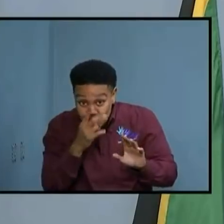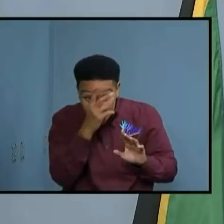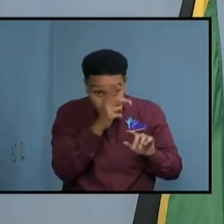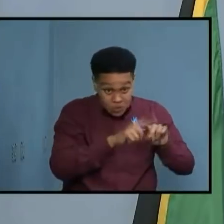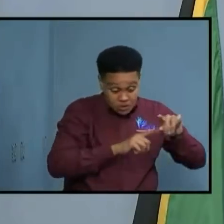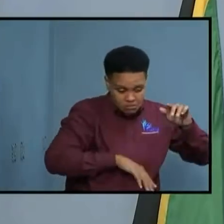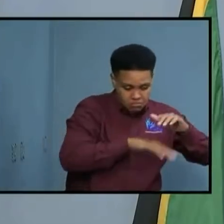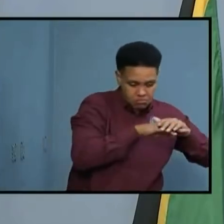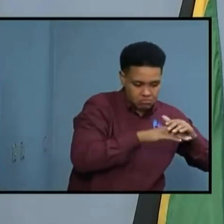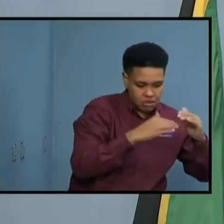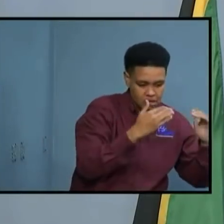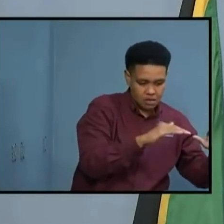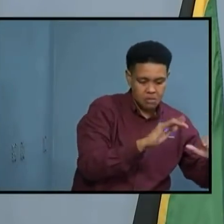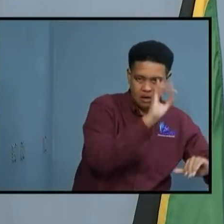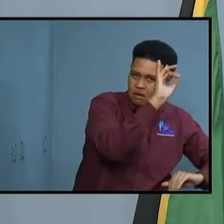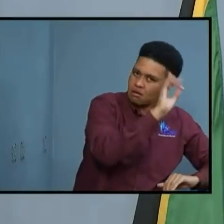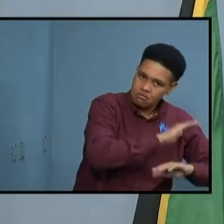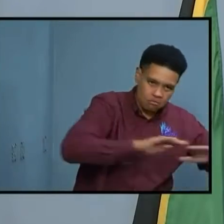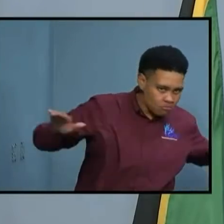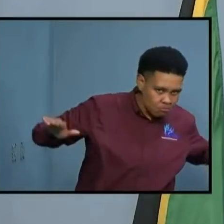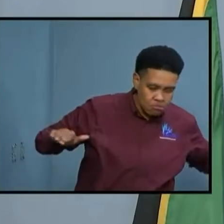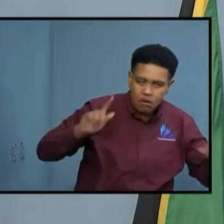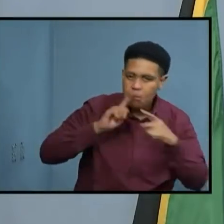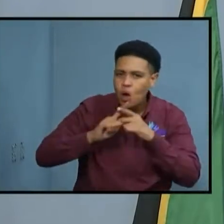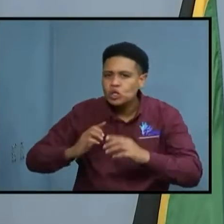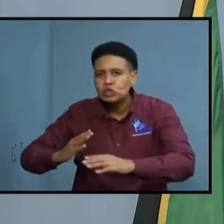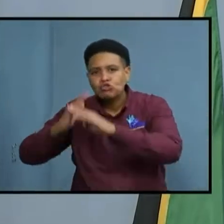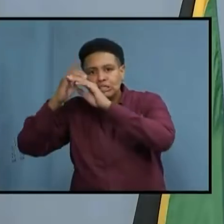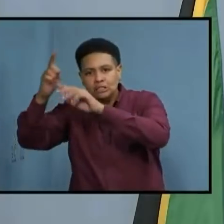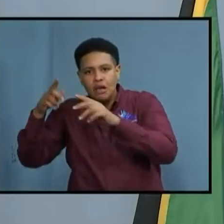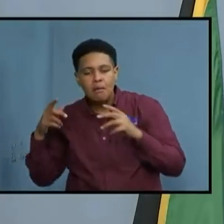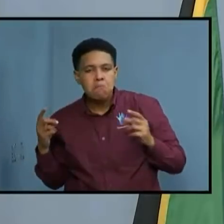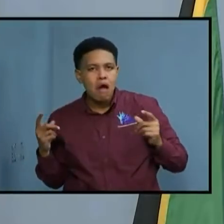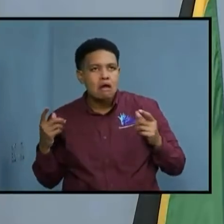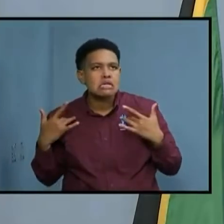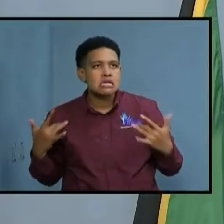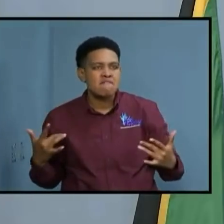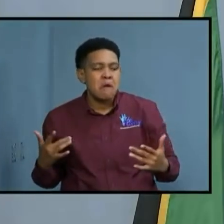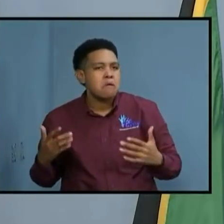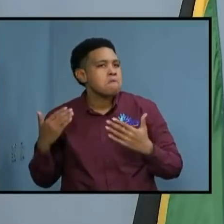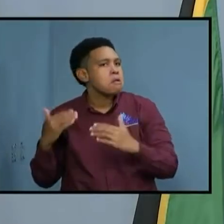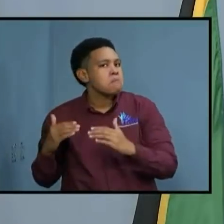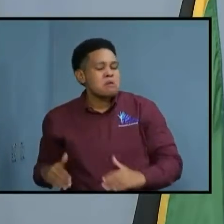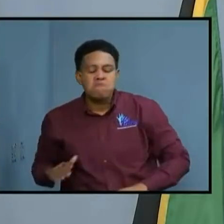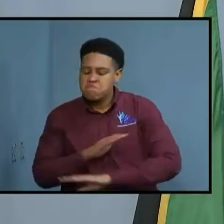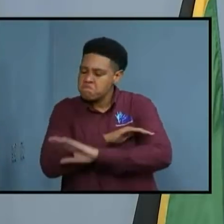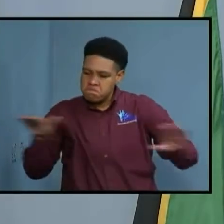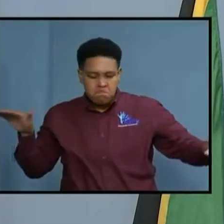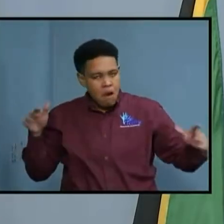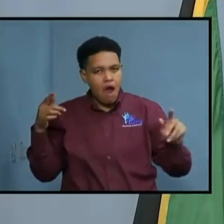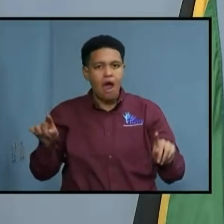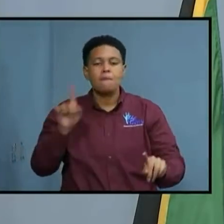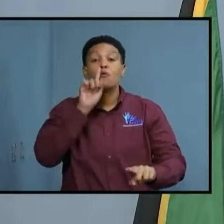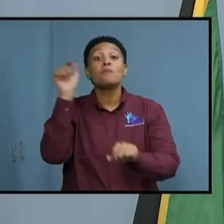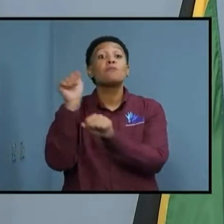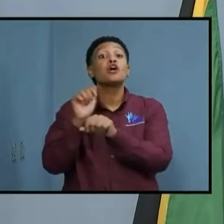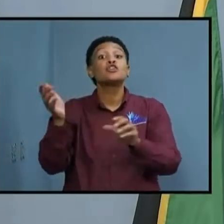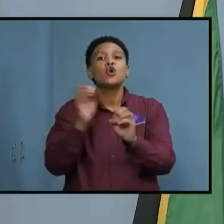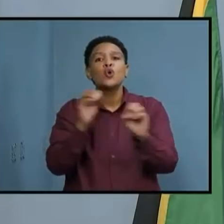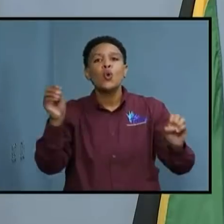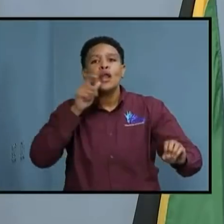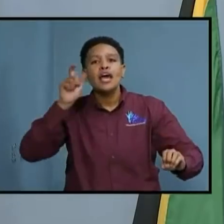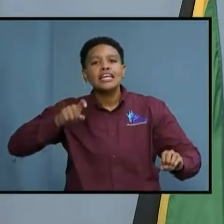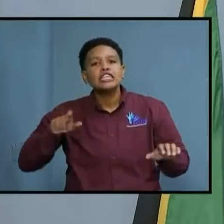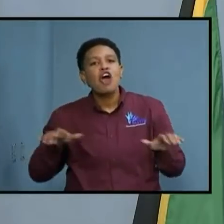curfew and the restriction on those events, would help to ensure that there are no